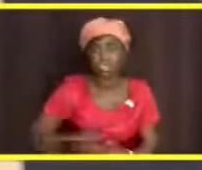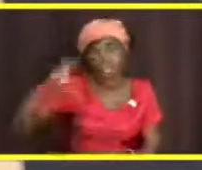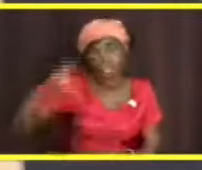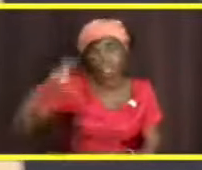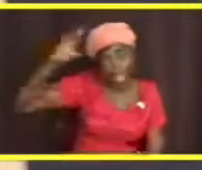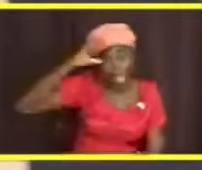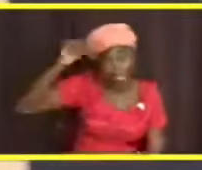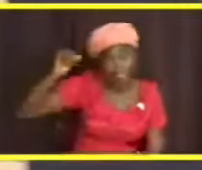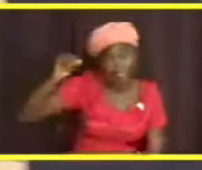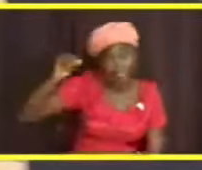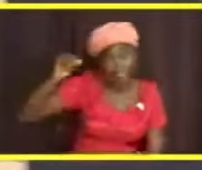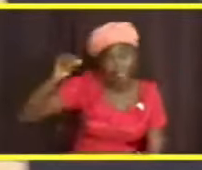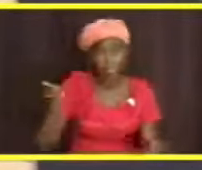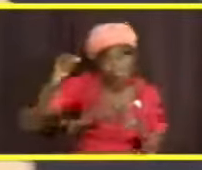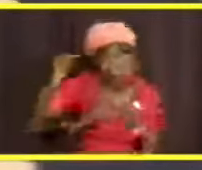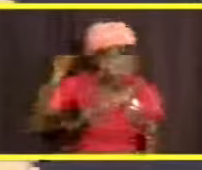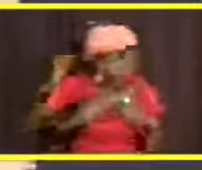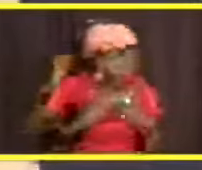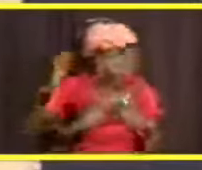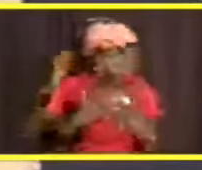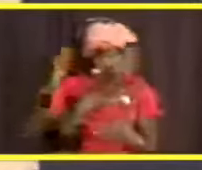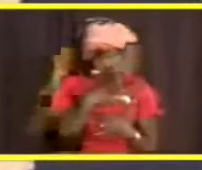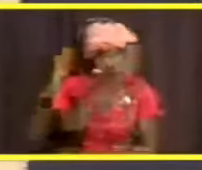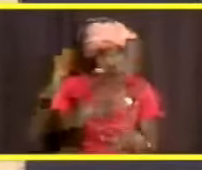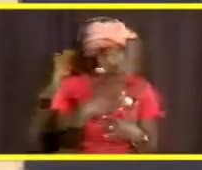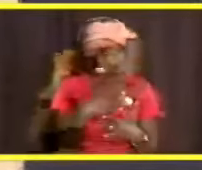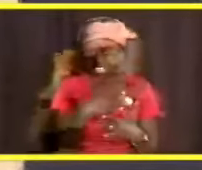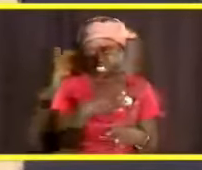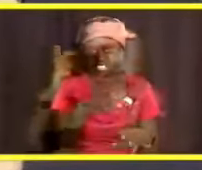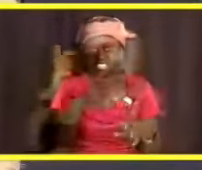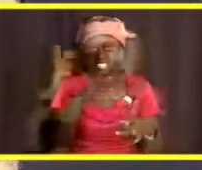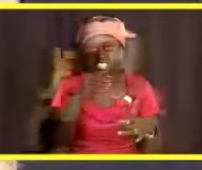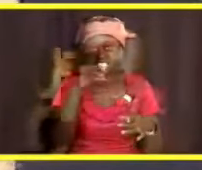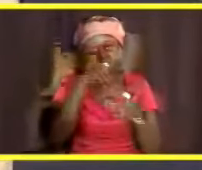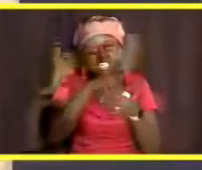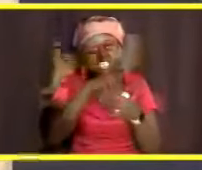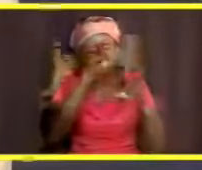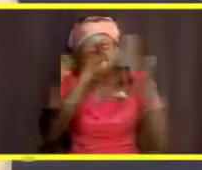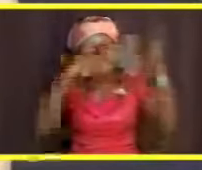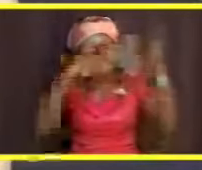man is interested in heaven, or should be.